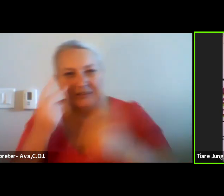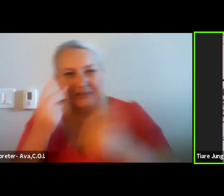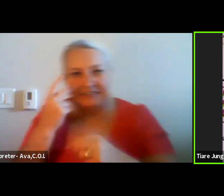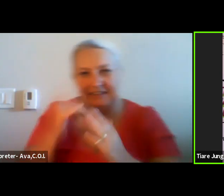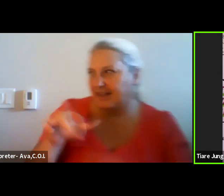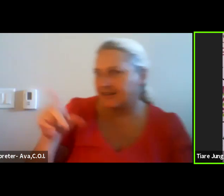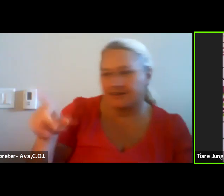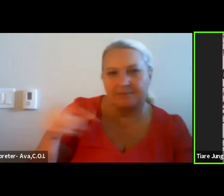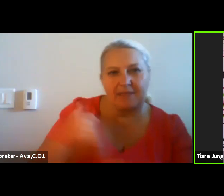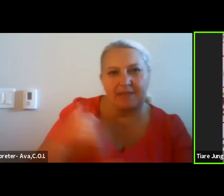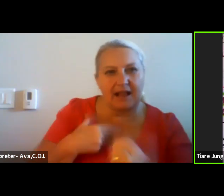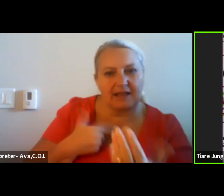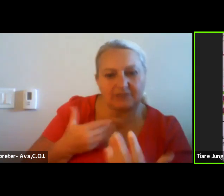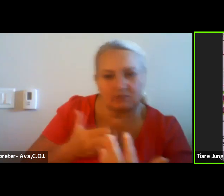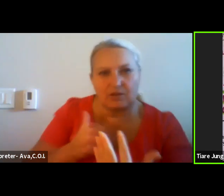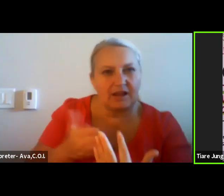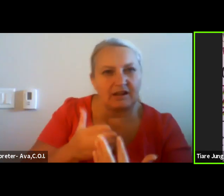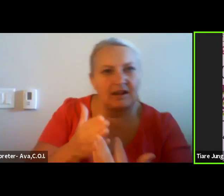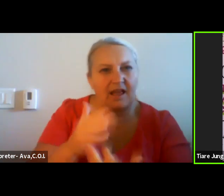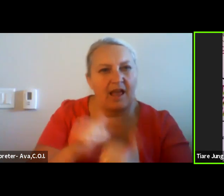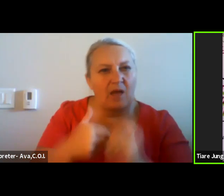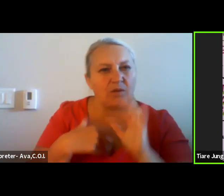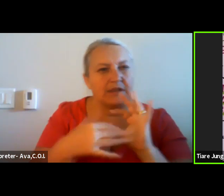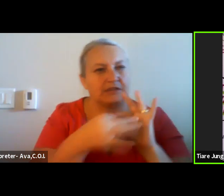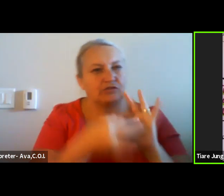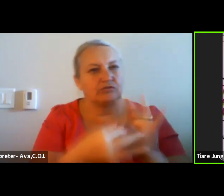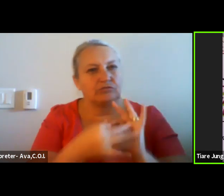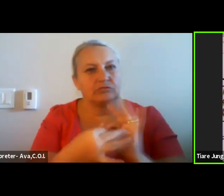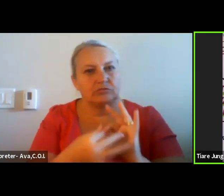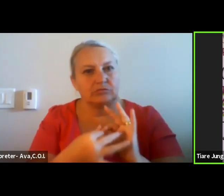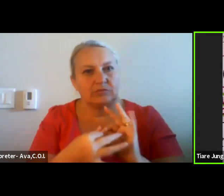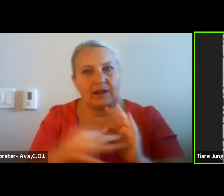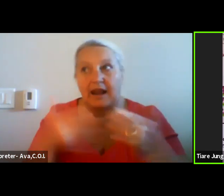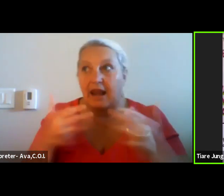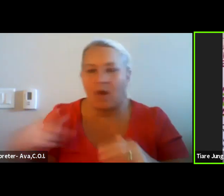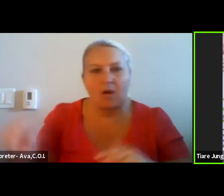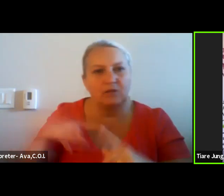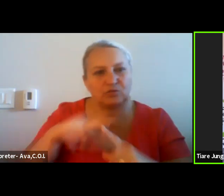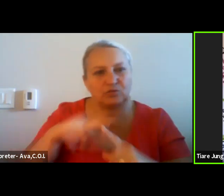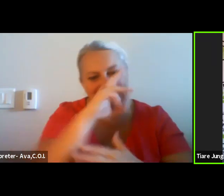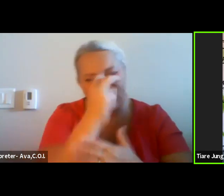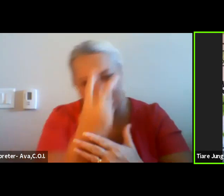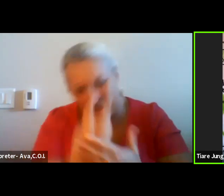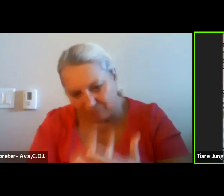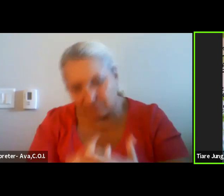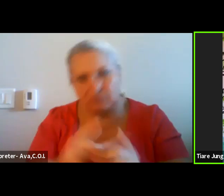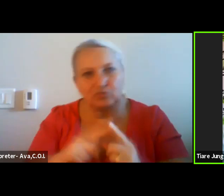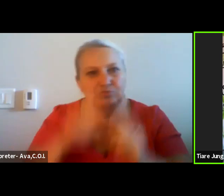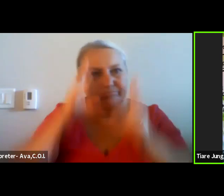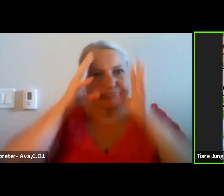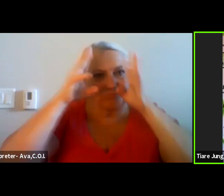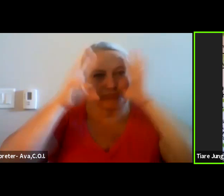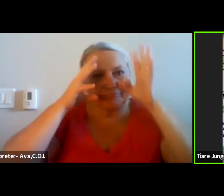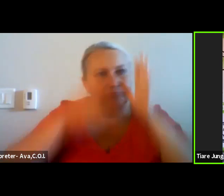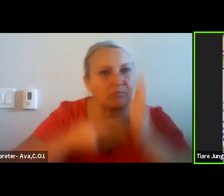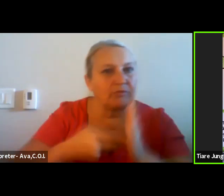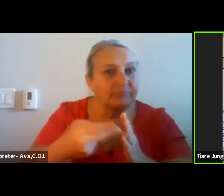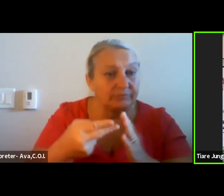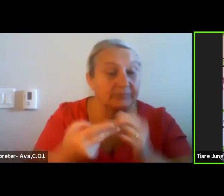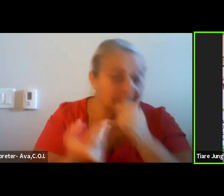journey of connection that will allow deep dives into honest creativity. And so